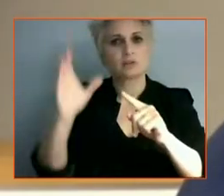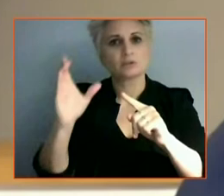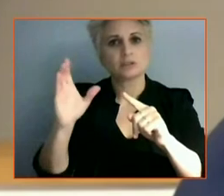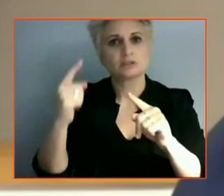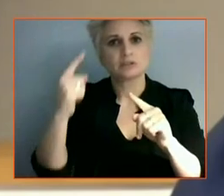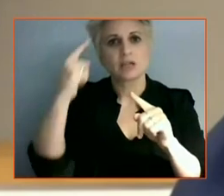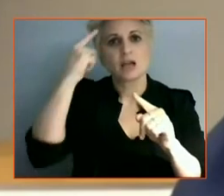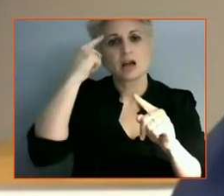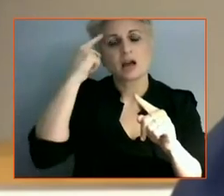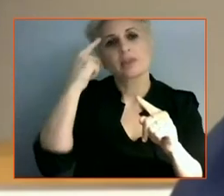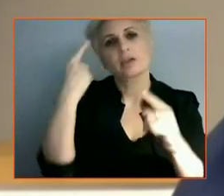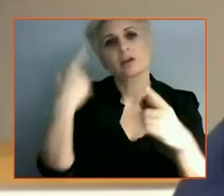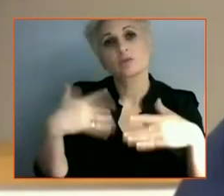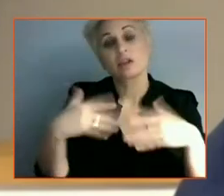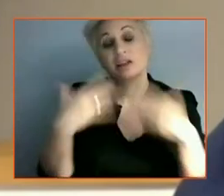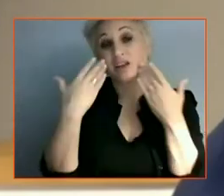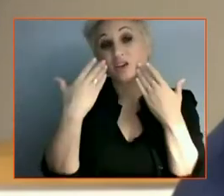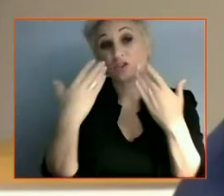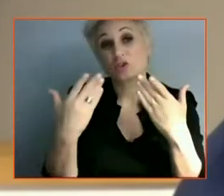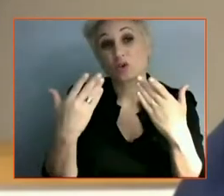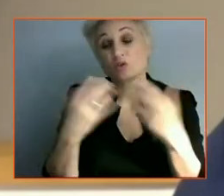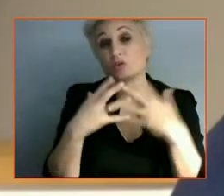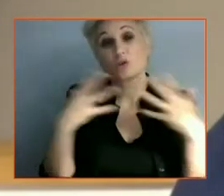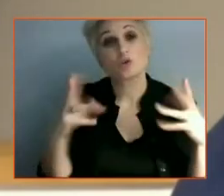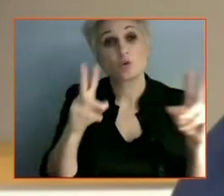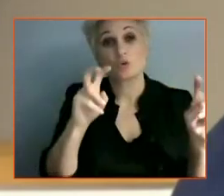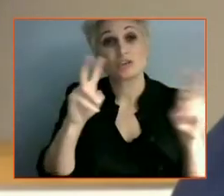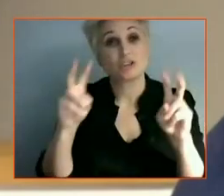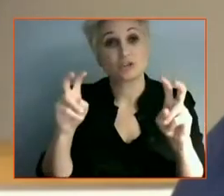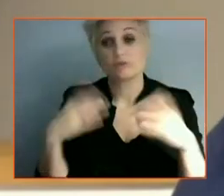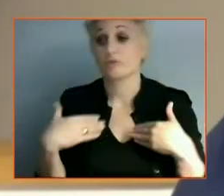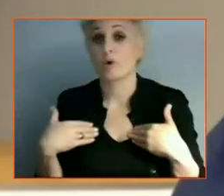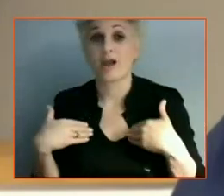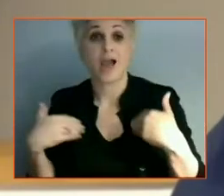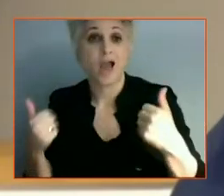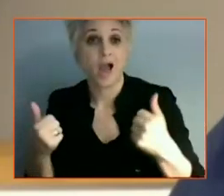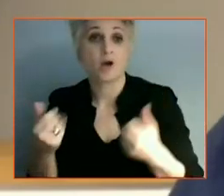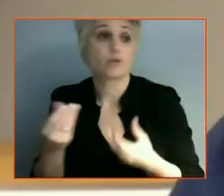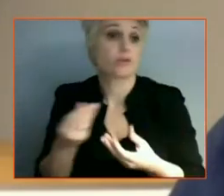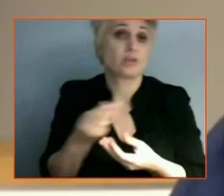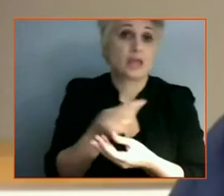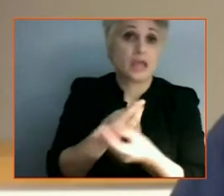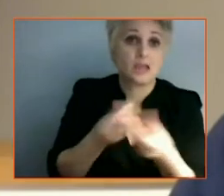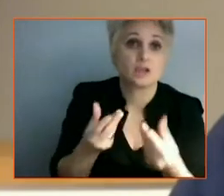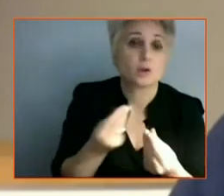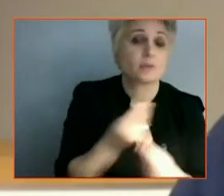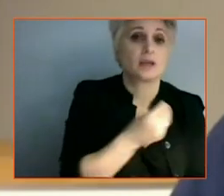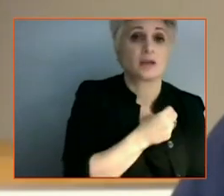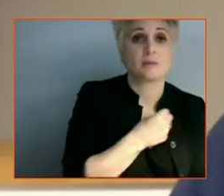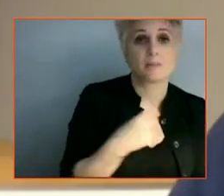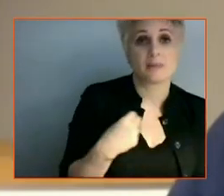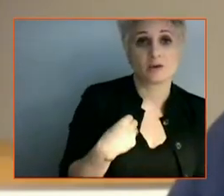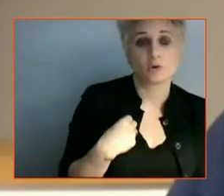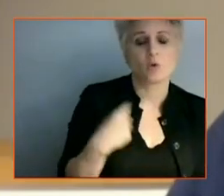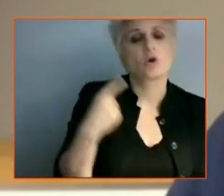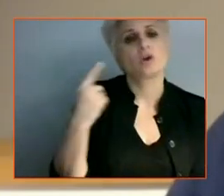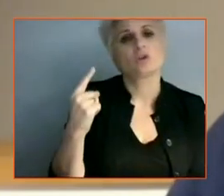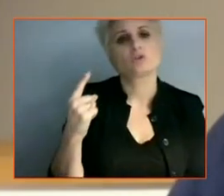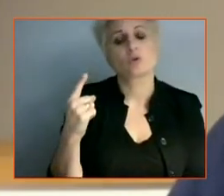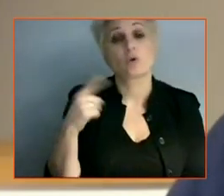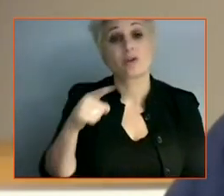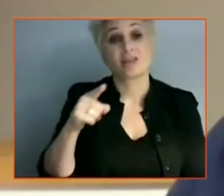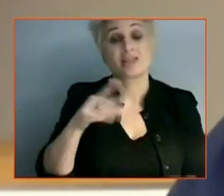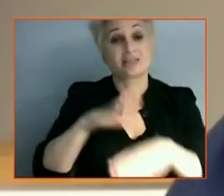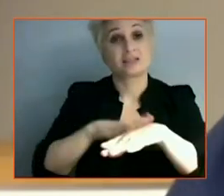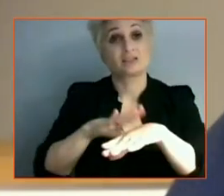are health, medical, or whether they're economic. And so what this pressured point of time has done